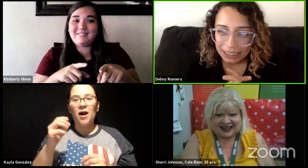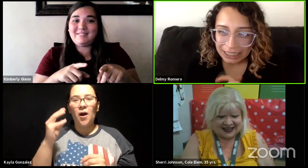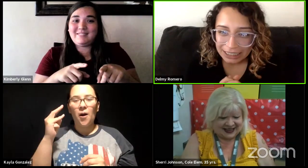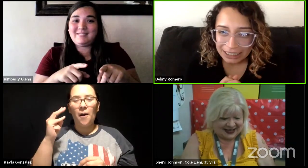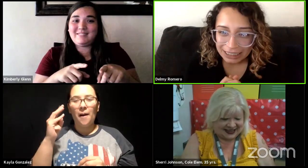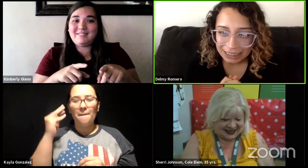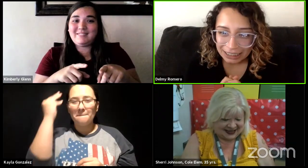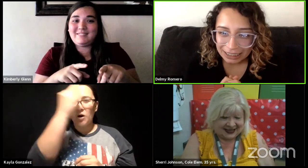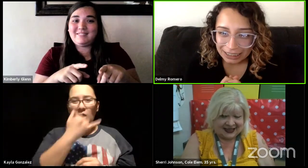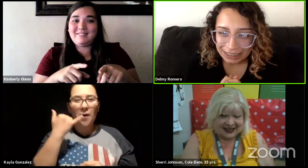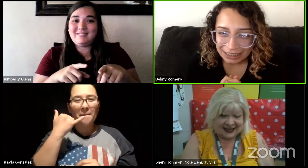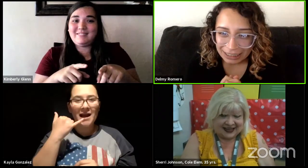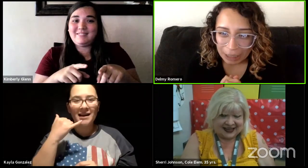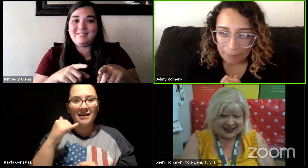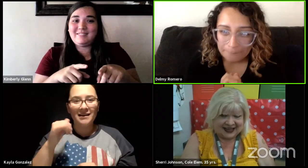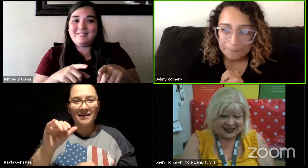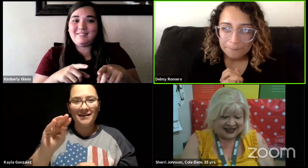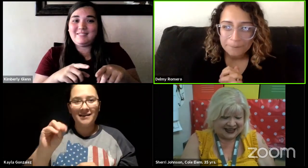Where is